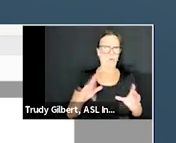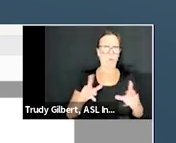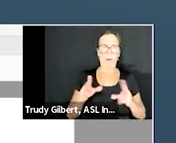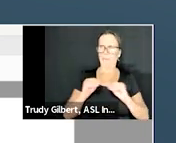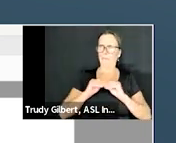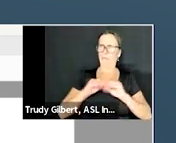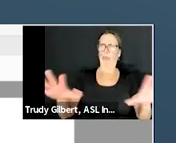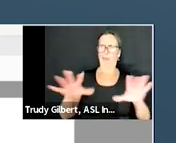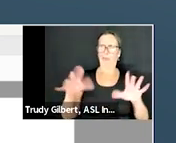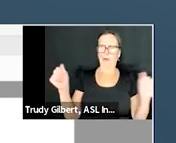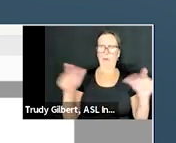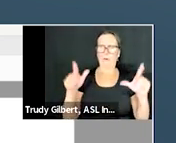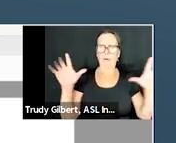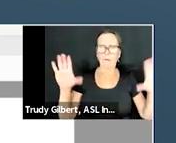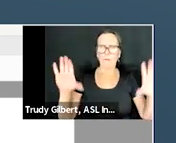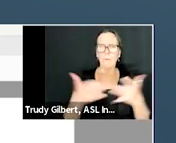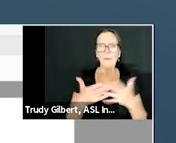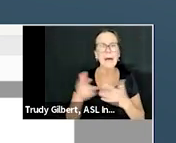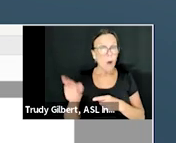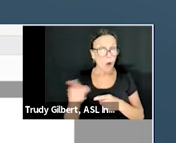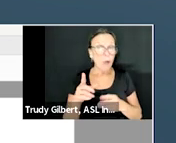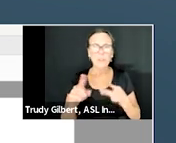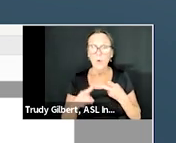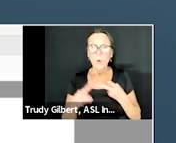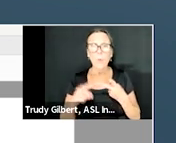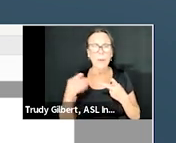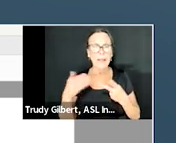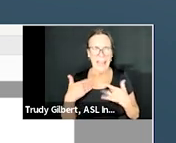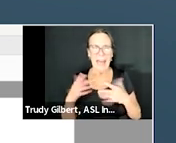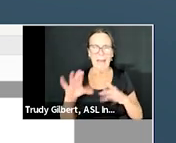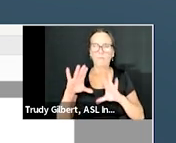There's also the group email address. So for the officers, it's